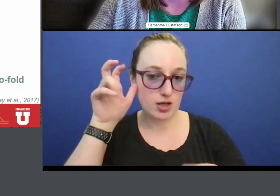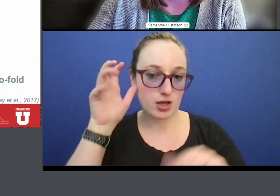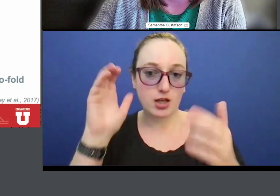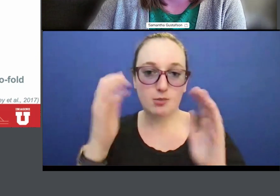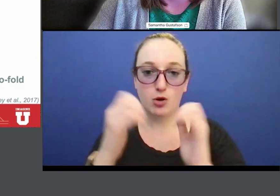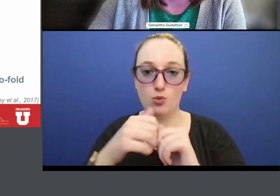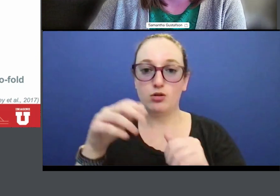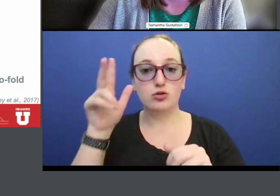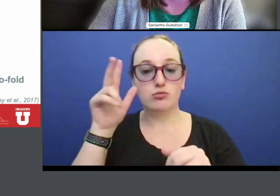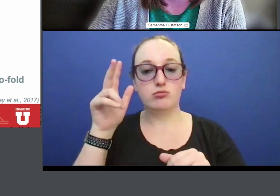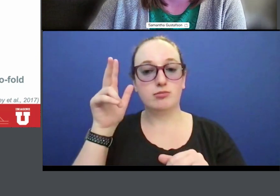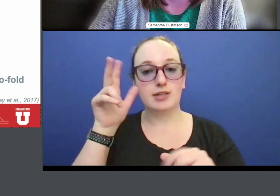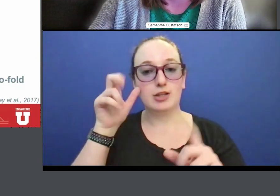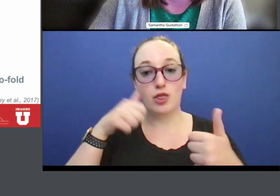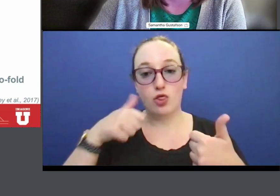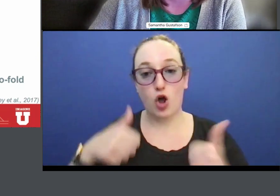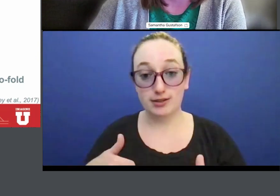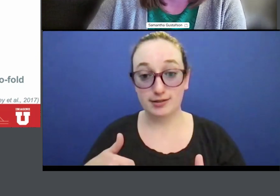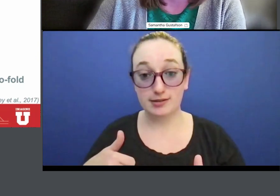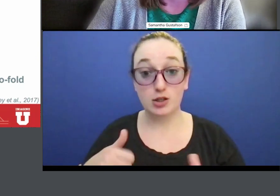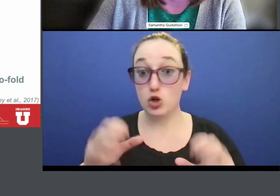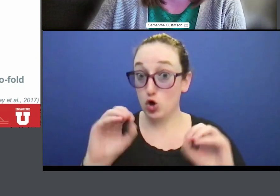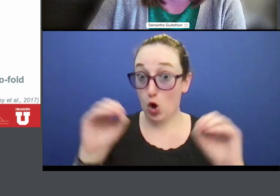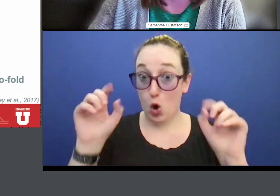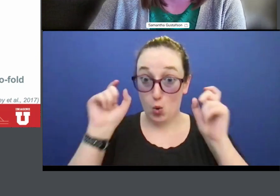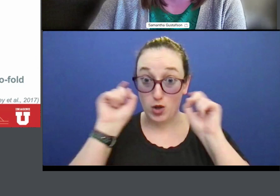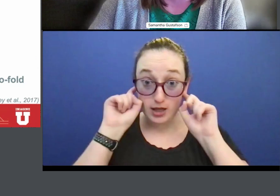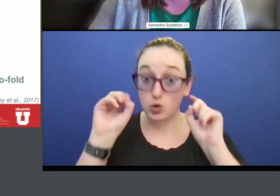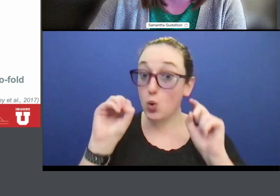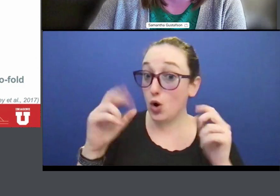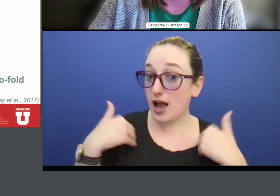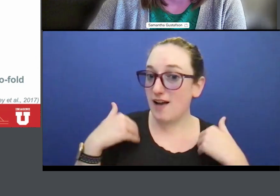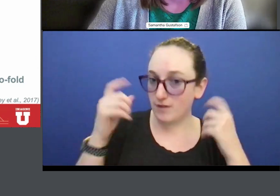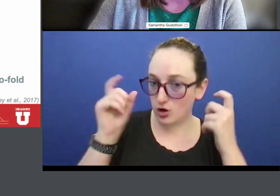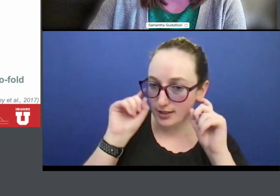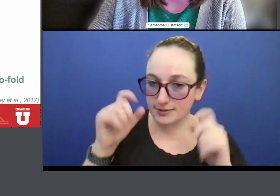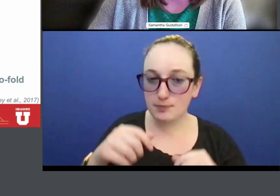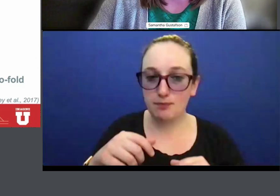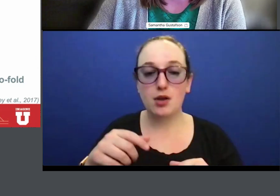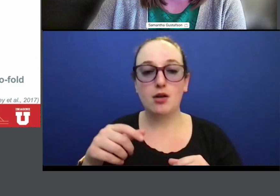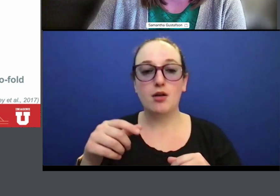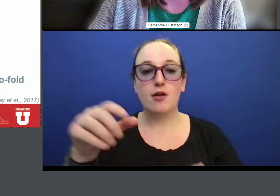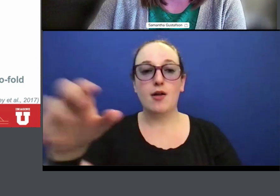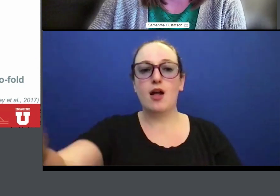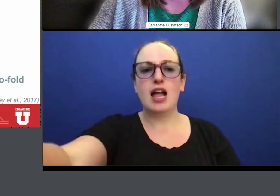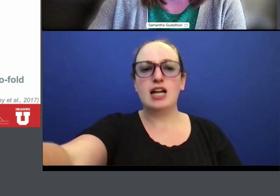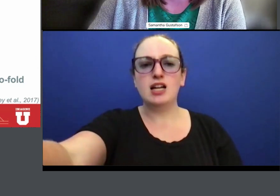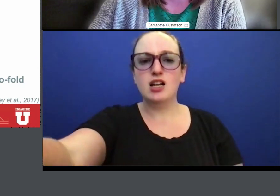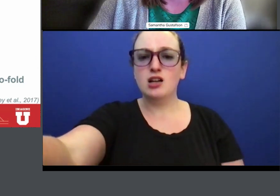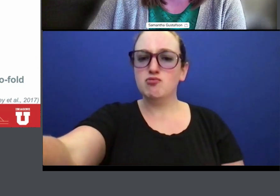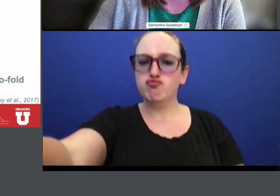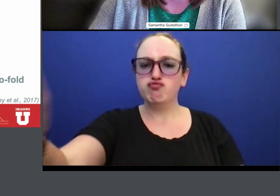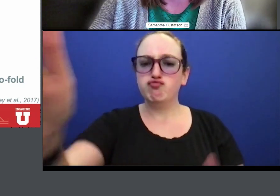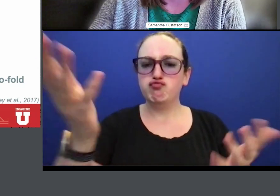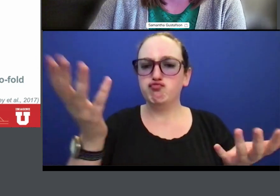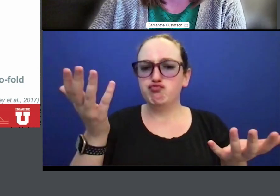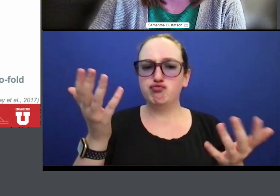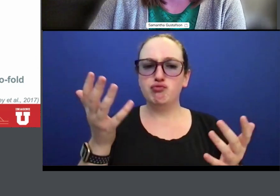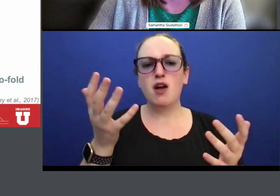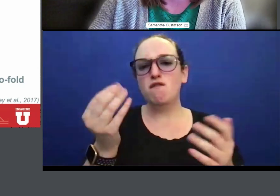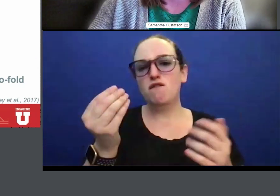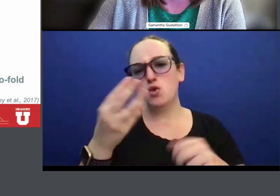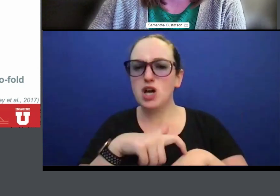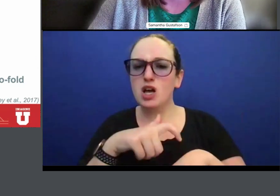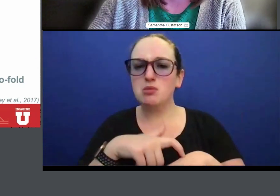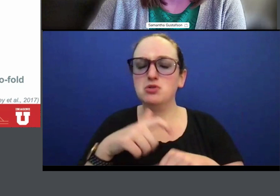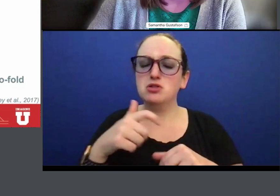had hearing loss and did not use hearing aids, or those who did use hearing aids, had relatively few attention lapses before that sustained